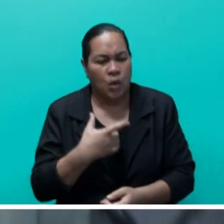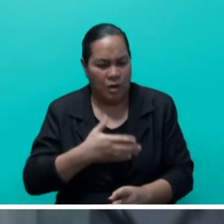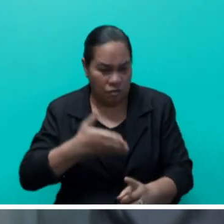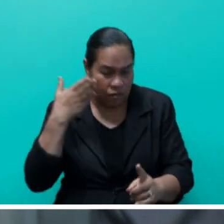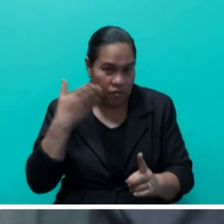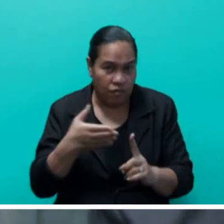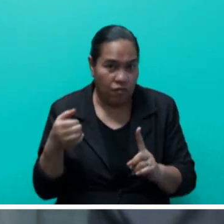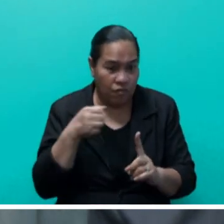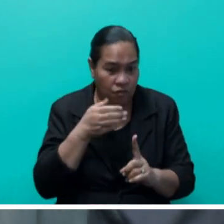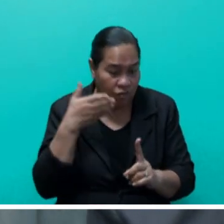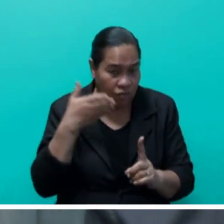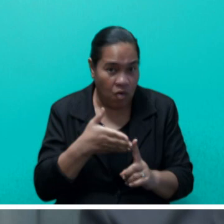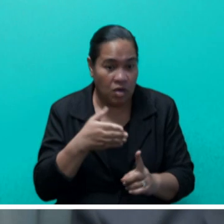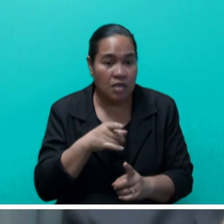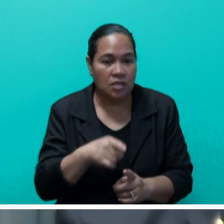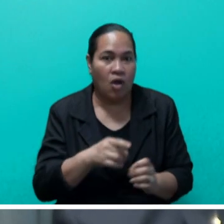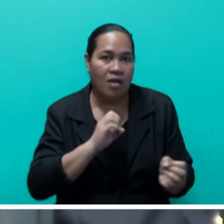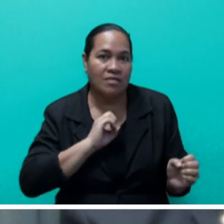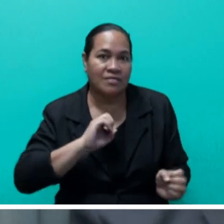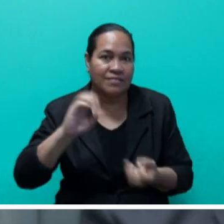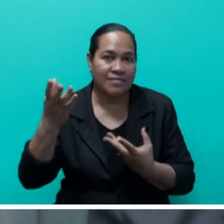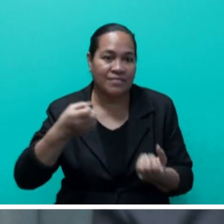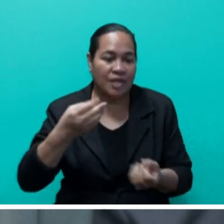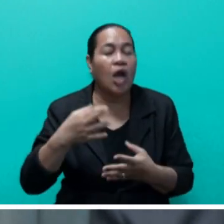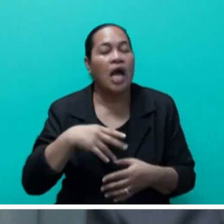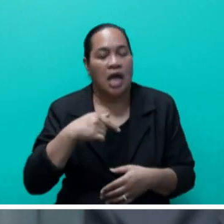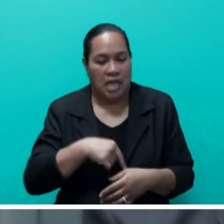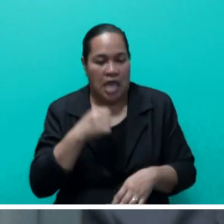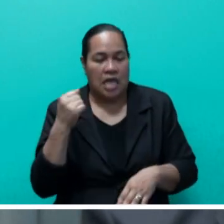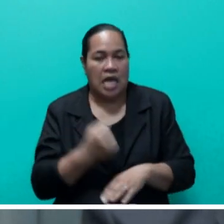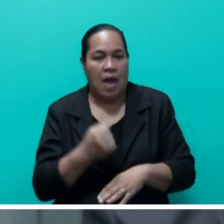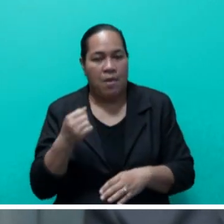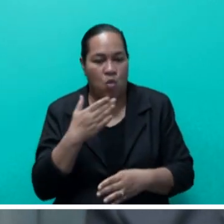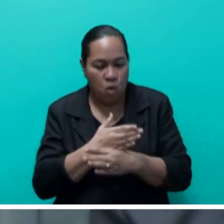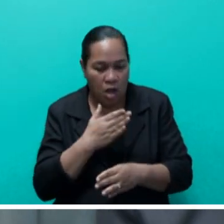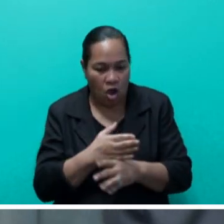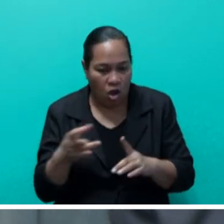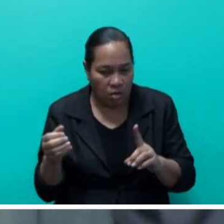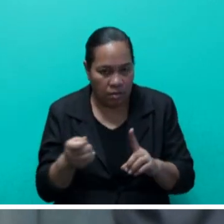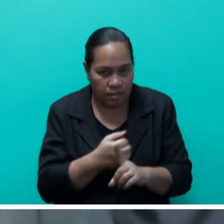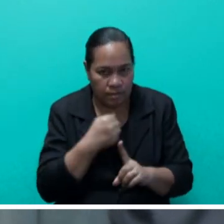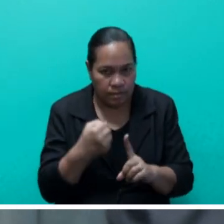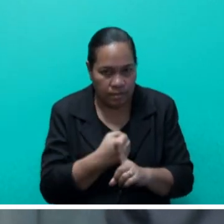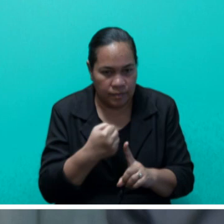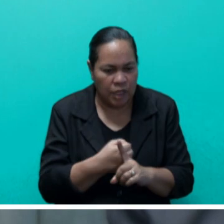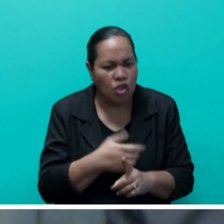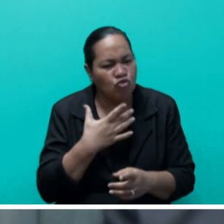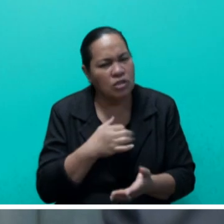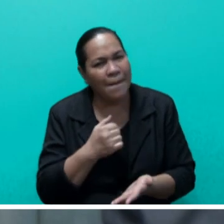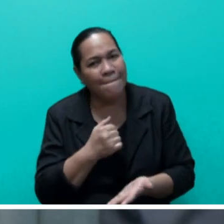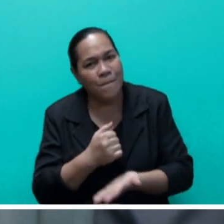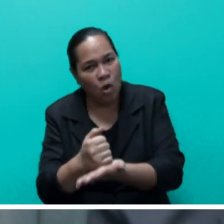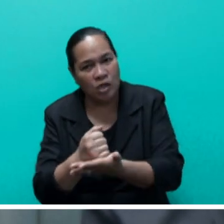export needs, the current government is working towards policies and legislation that supports